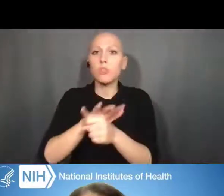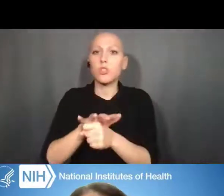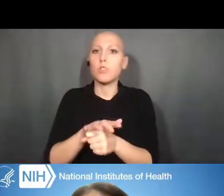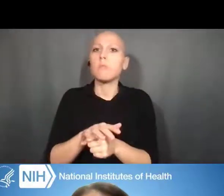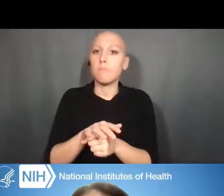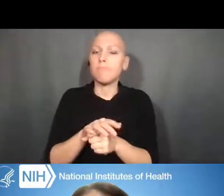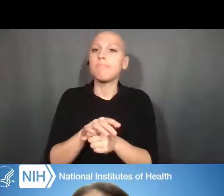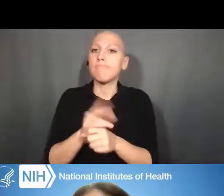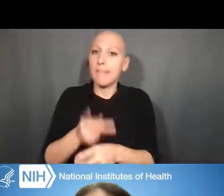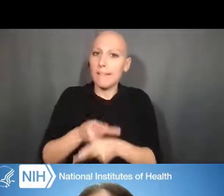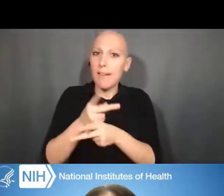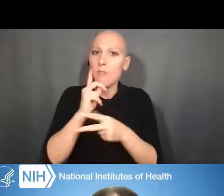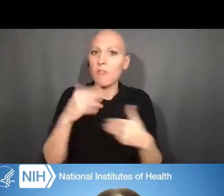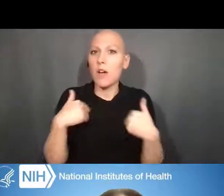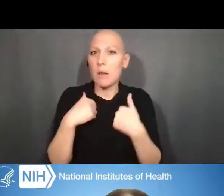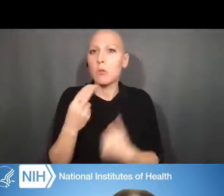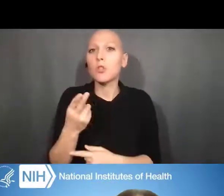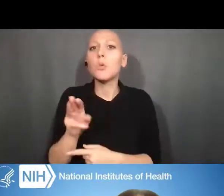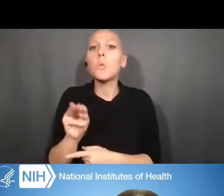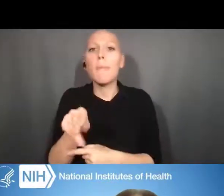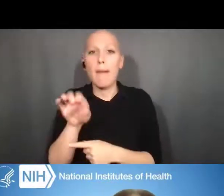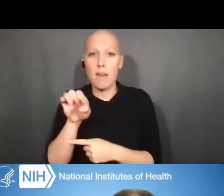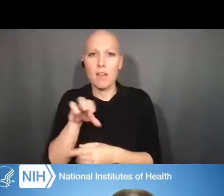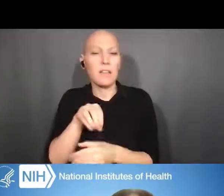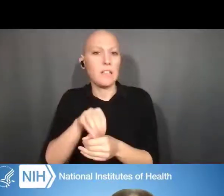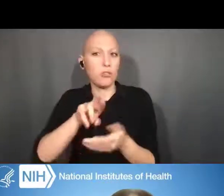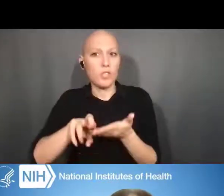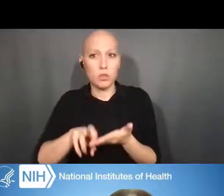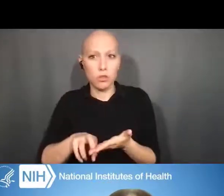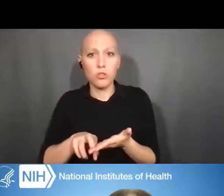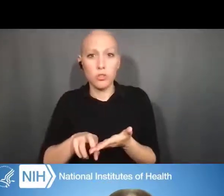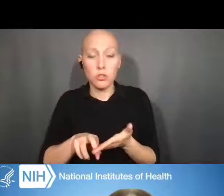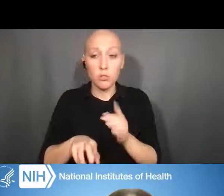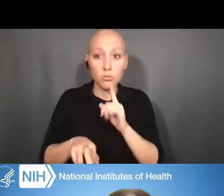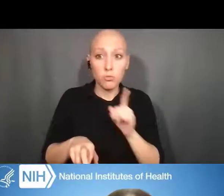in research. Is this true or is this false?